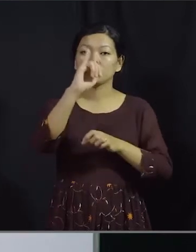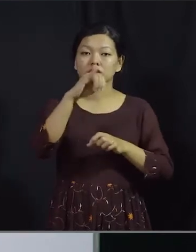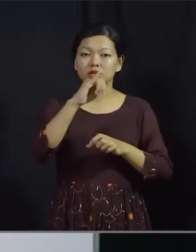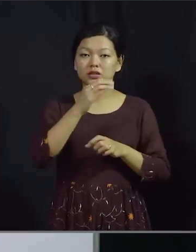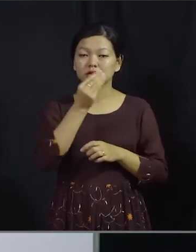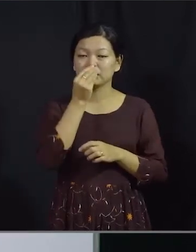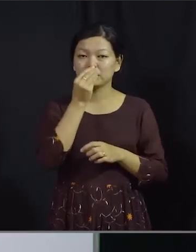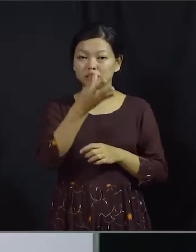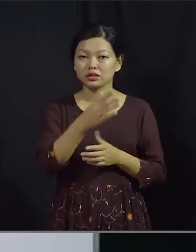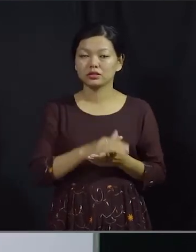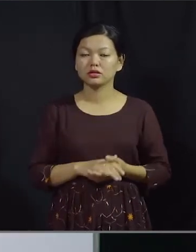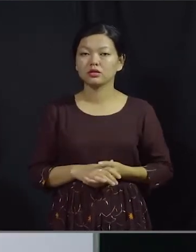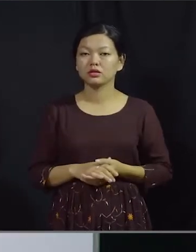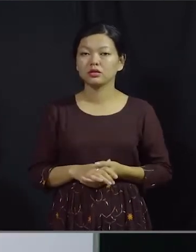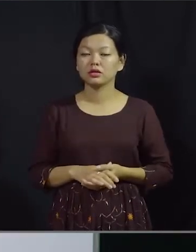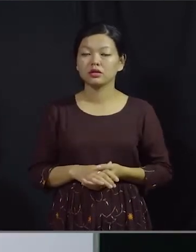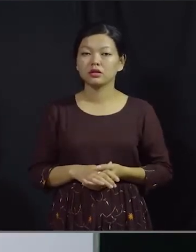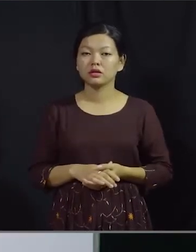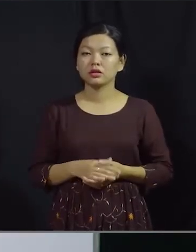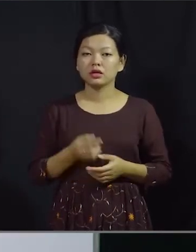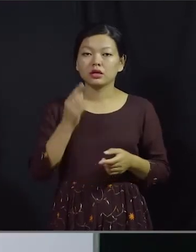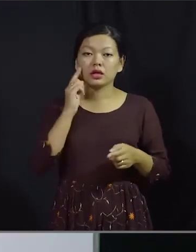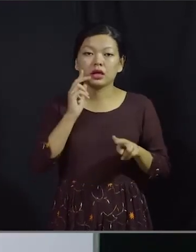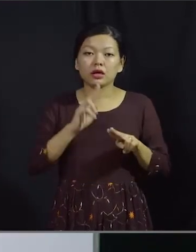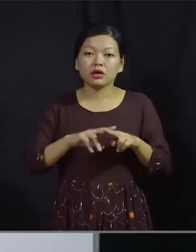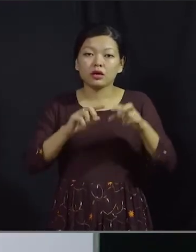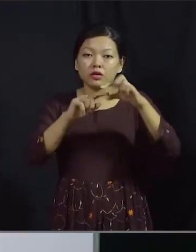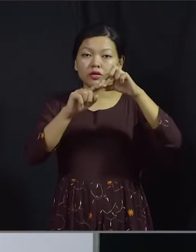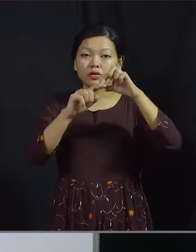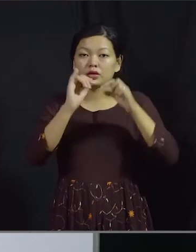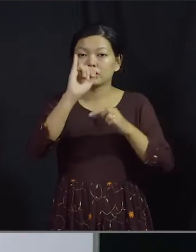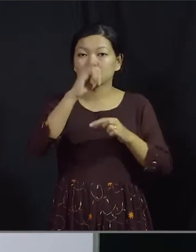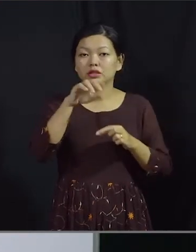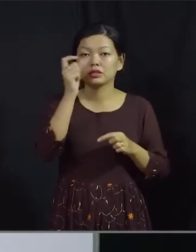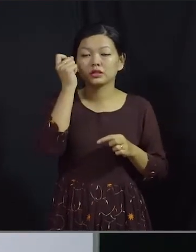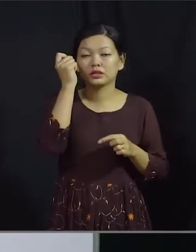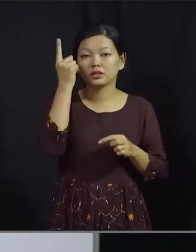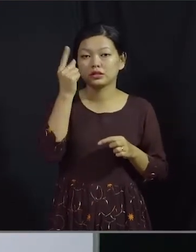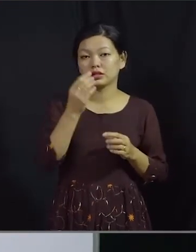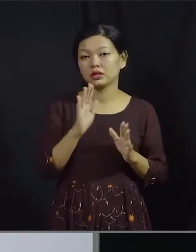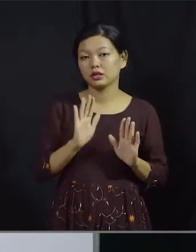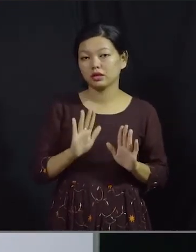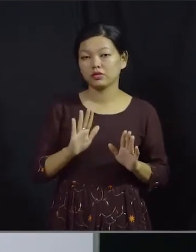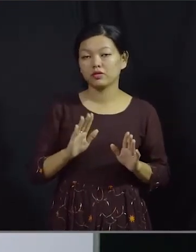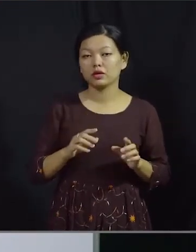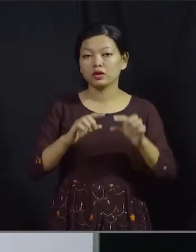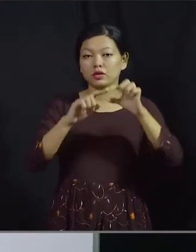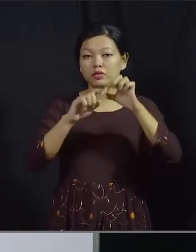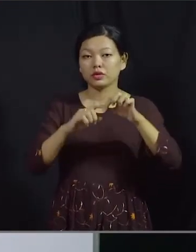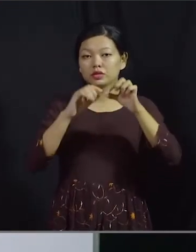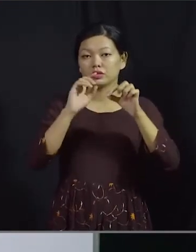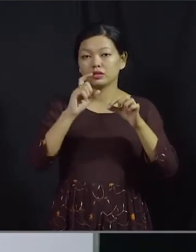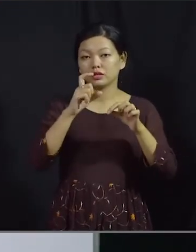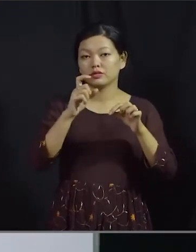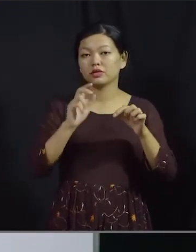time, if you are able to understand this question, it will be easy for the rest of the problems. So let me